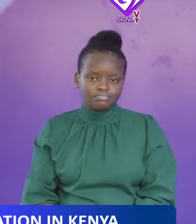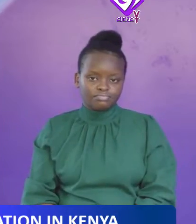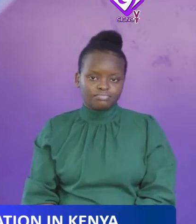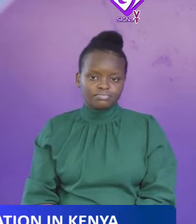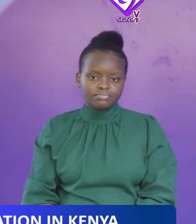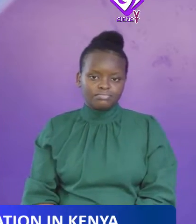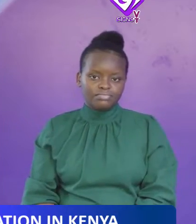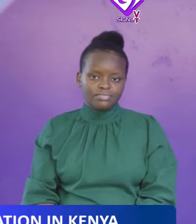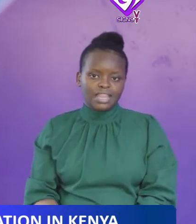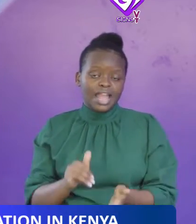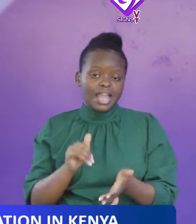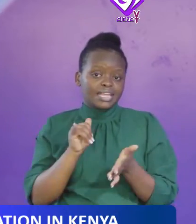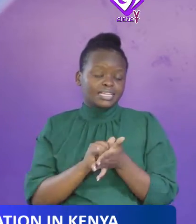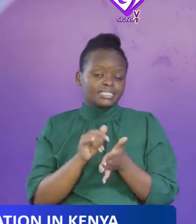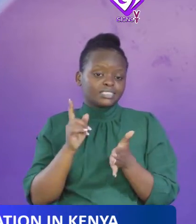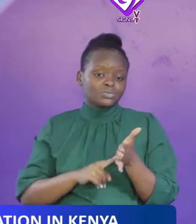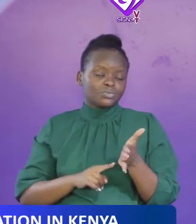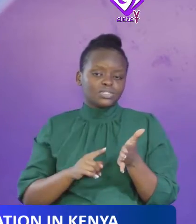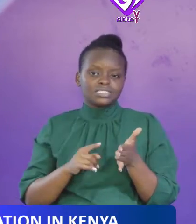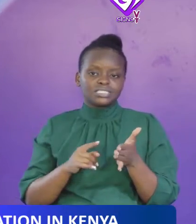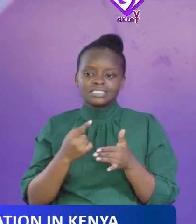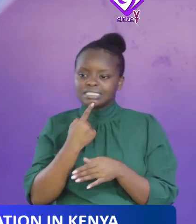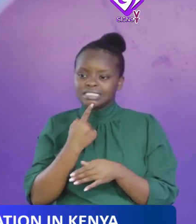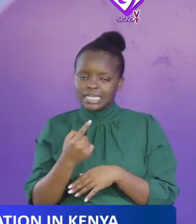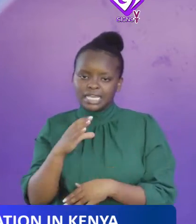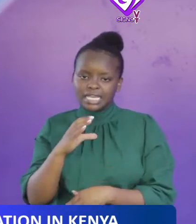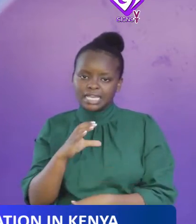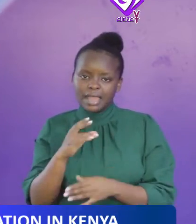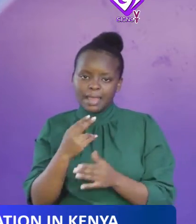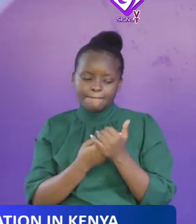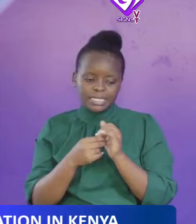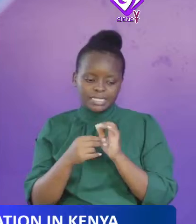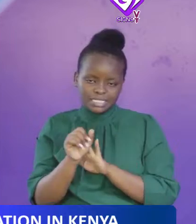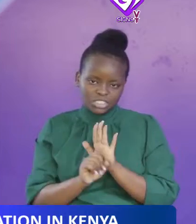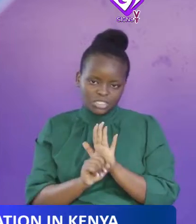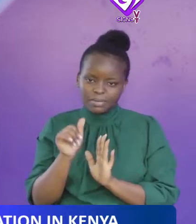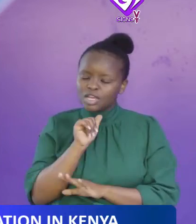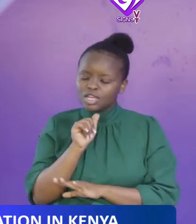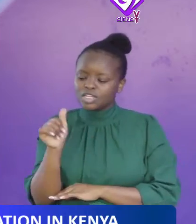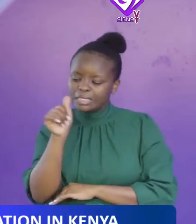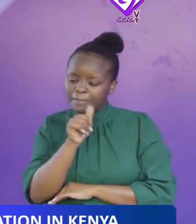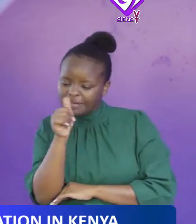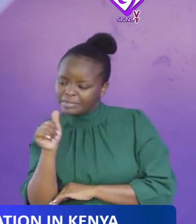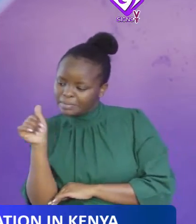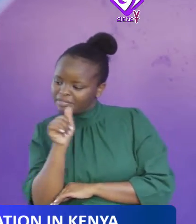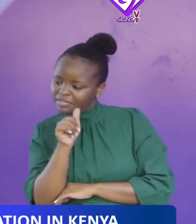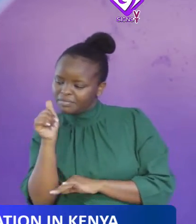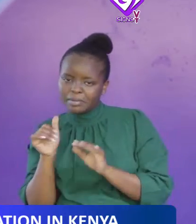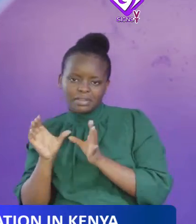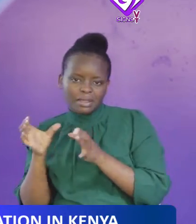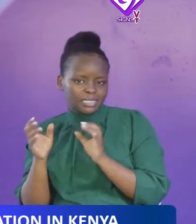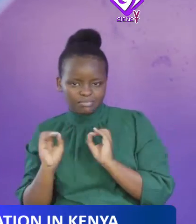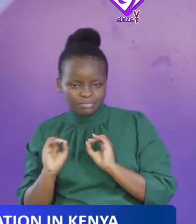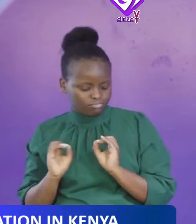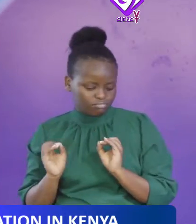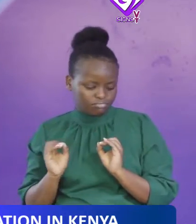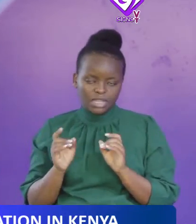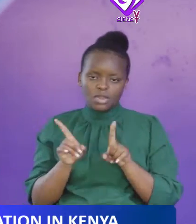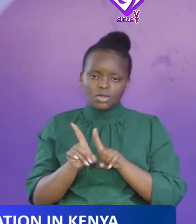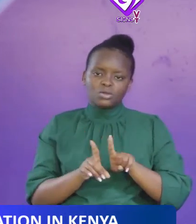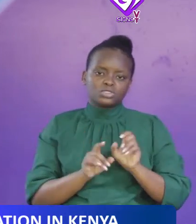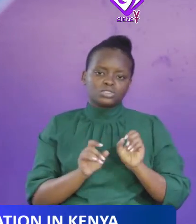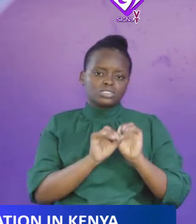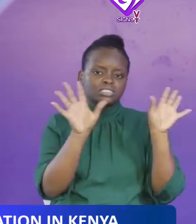That is what we're calling a core investment, not a partner, not a privatization drill. And of course, transparent